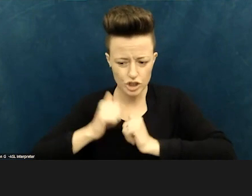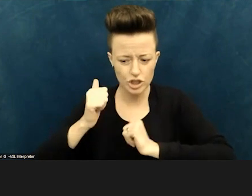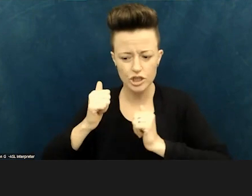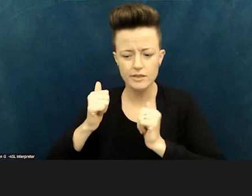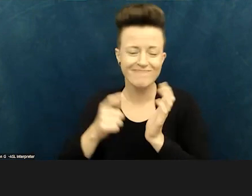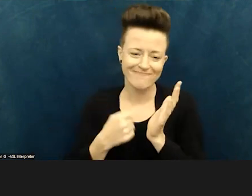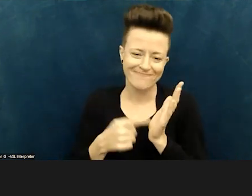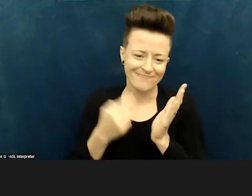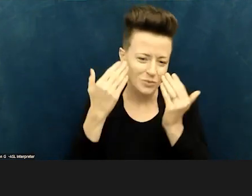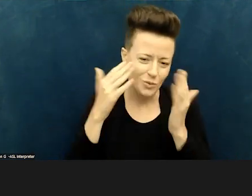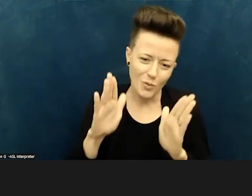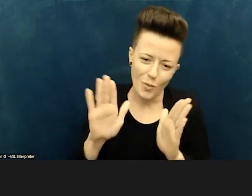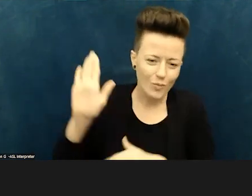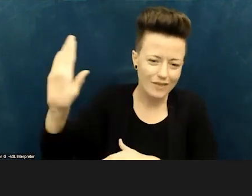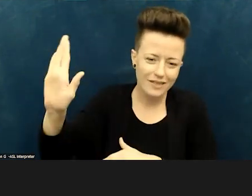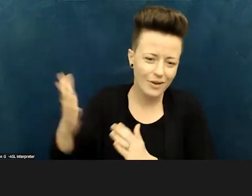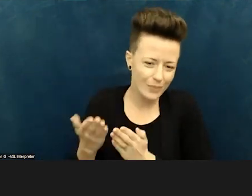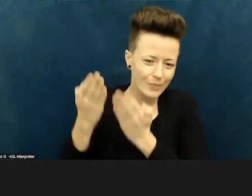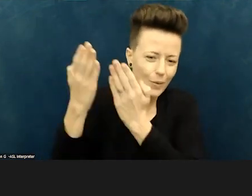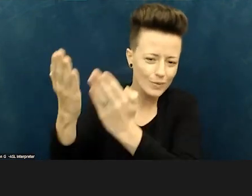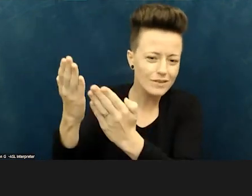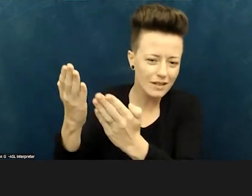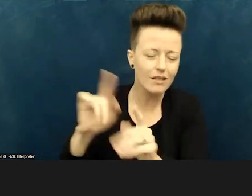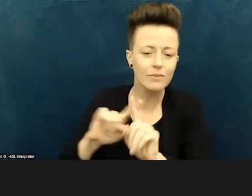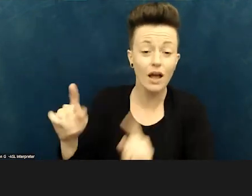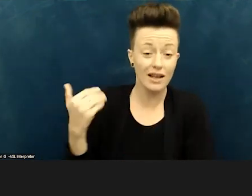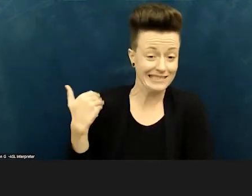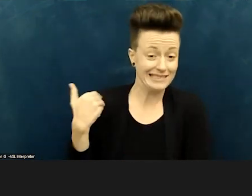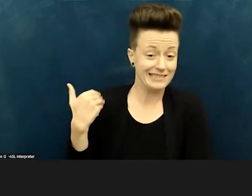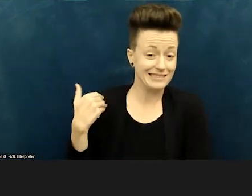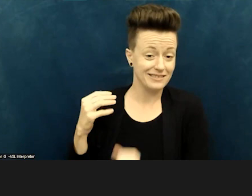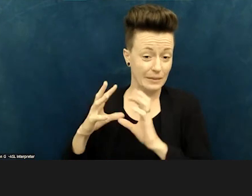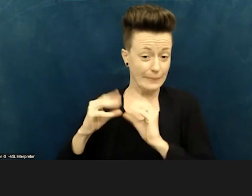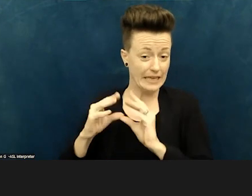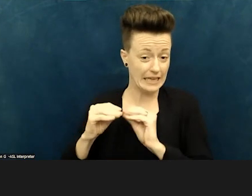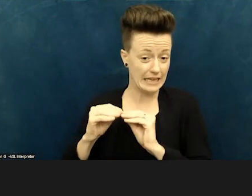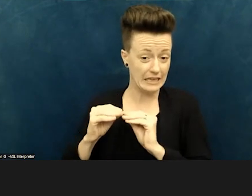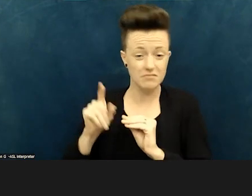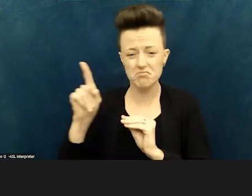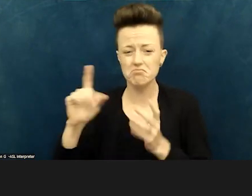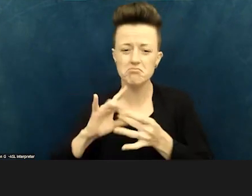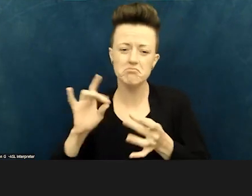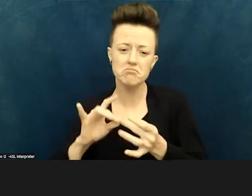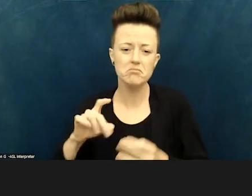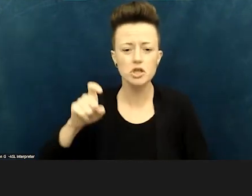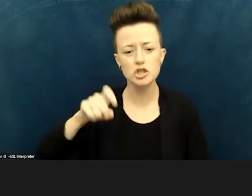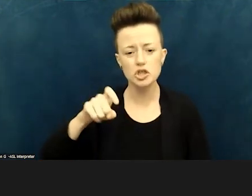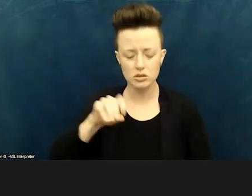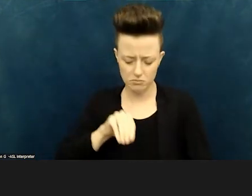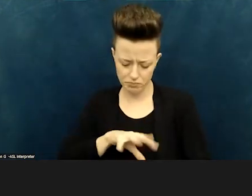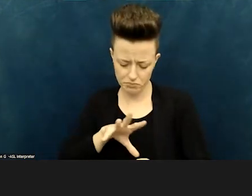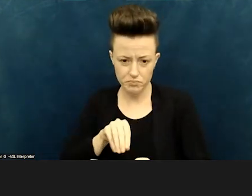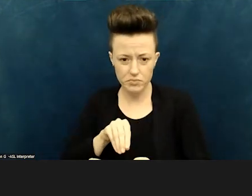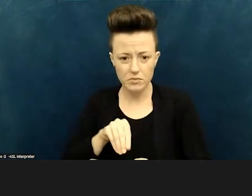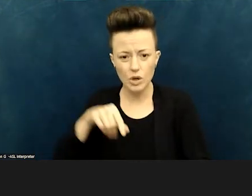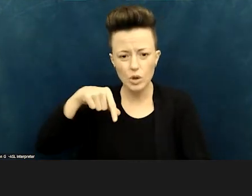When they had meetings, they put the stuff in QR codes, and you were supposed to respond to them, but I could not